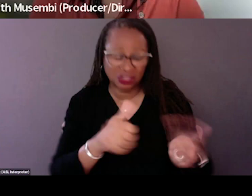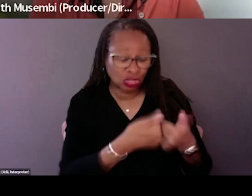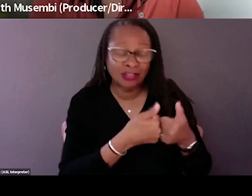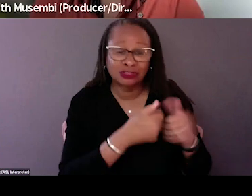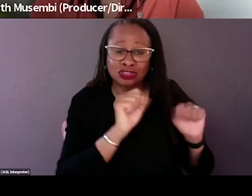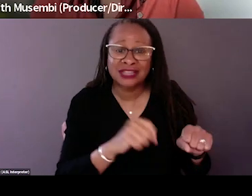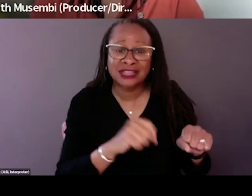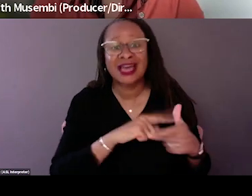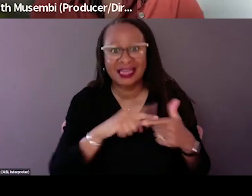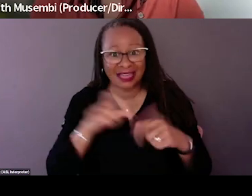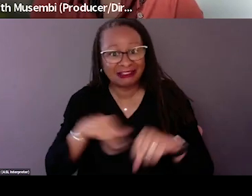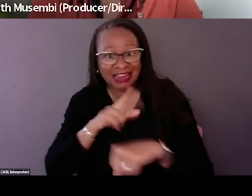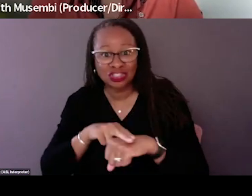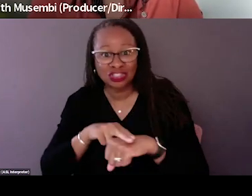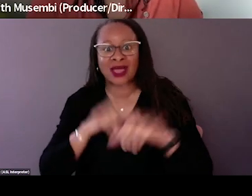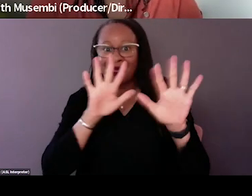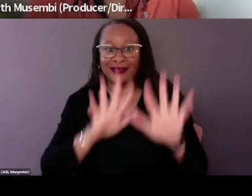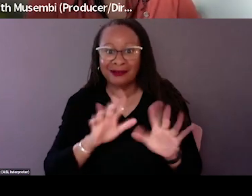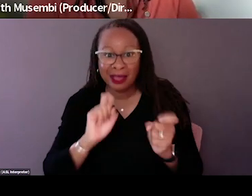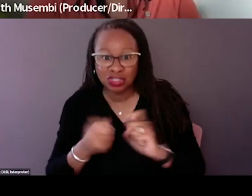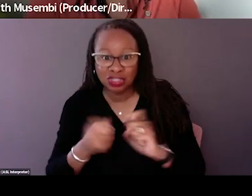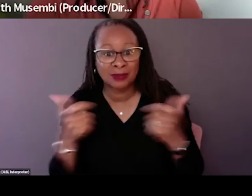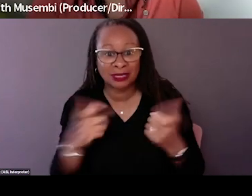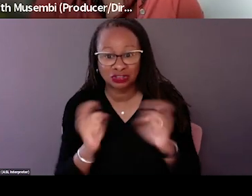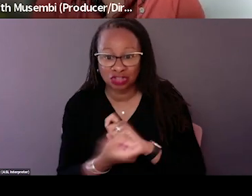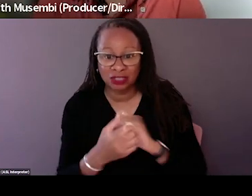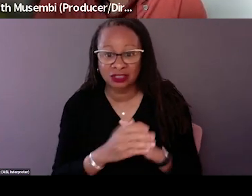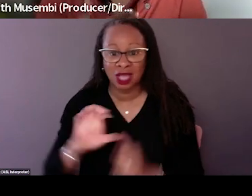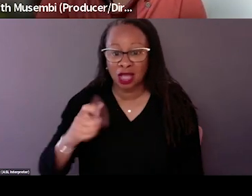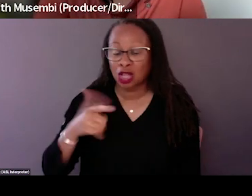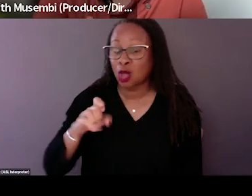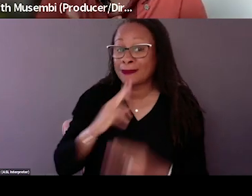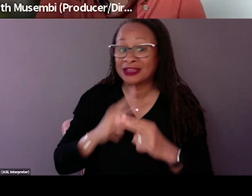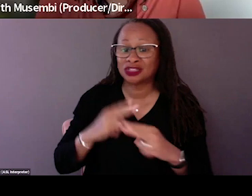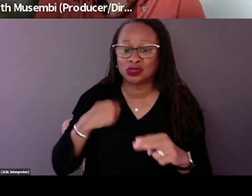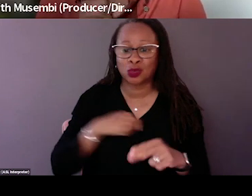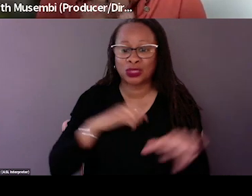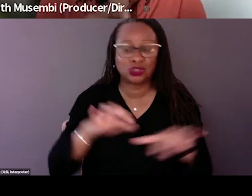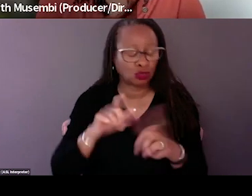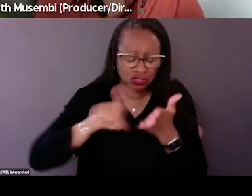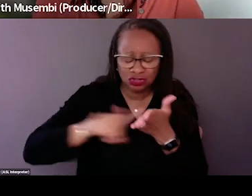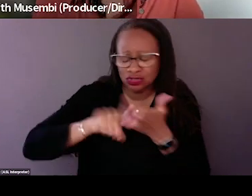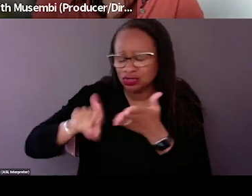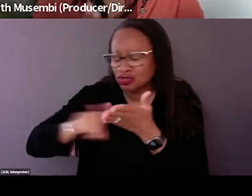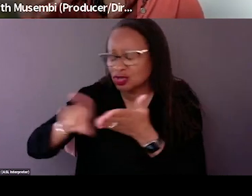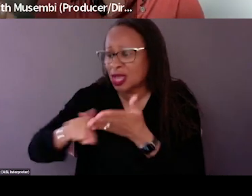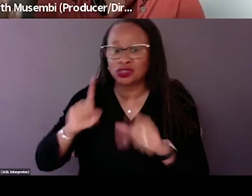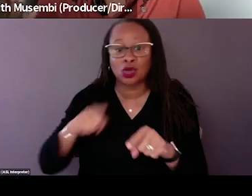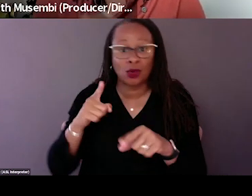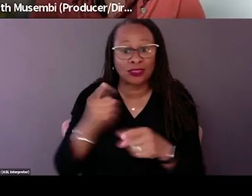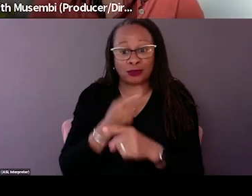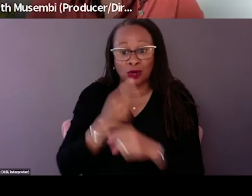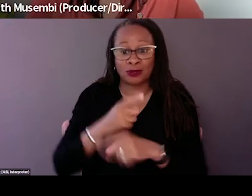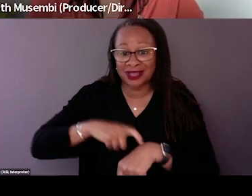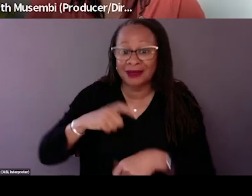nature, climate change. That's a big one. As Chloe mentioned, we do all this research to go at the right time. But then